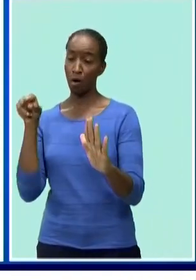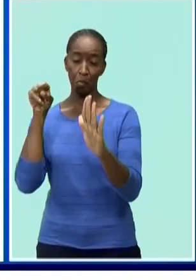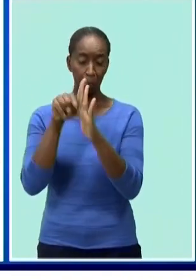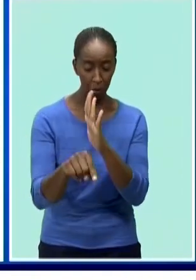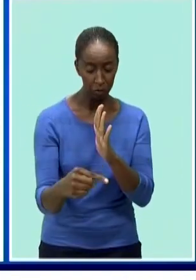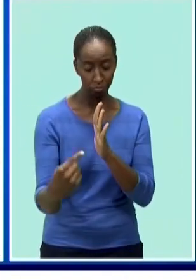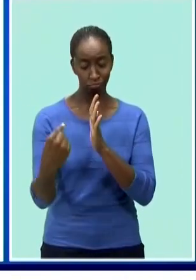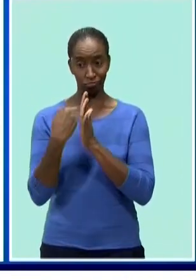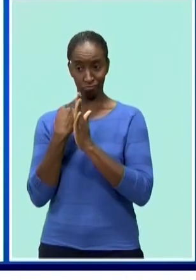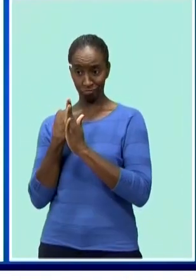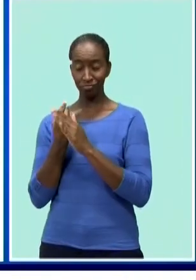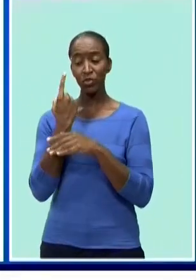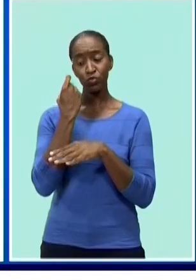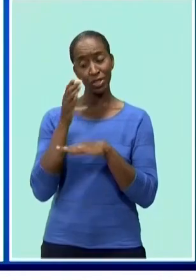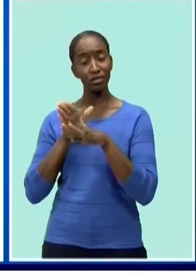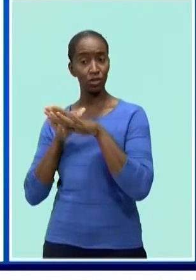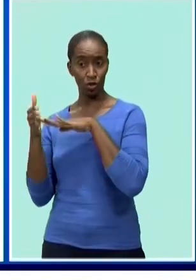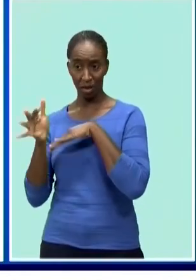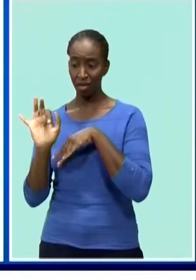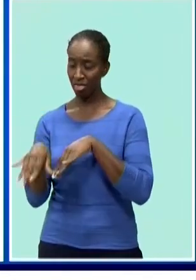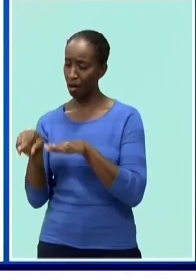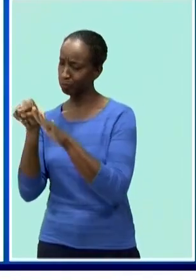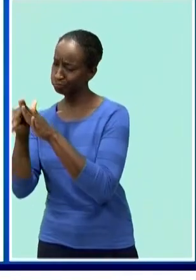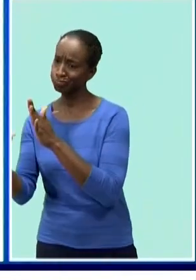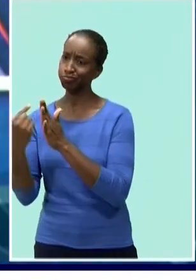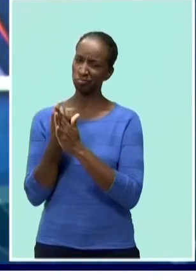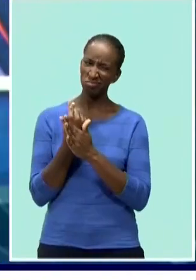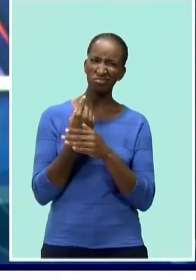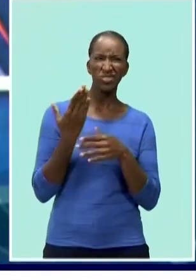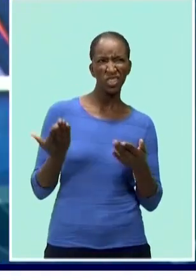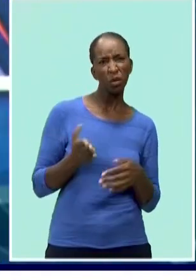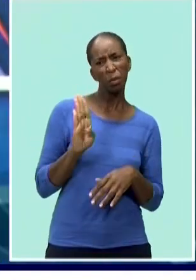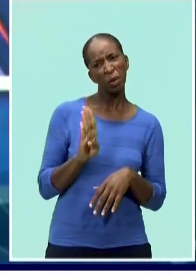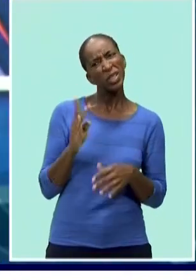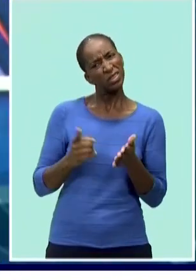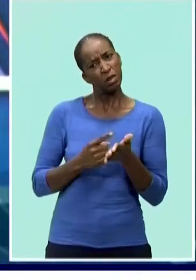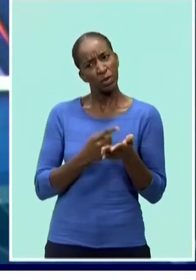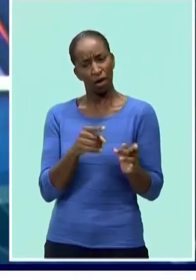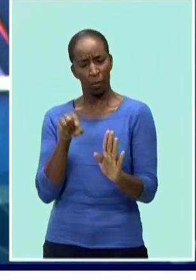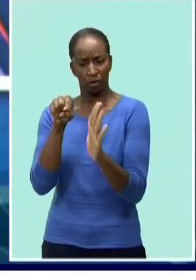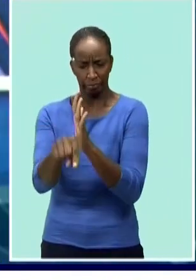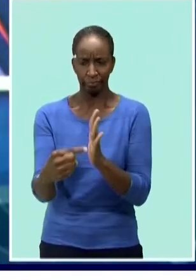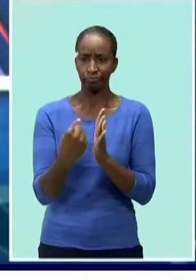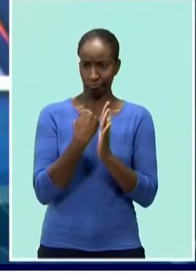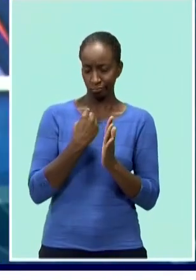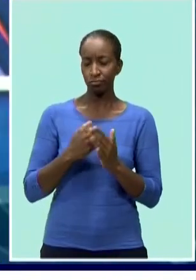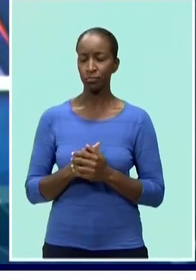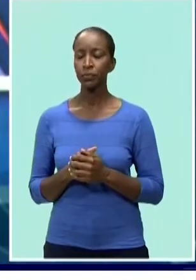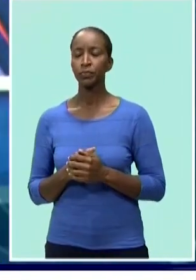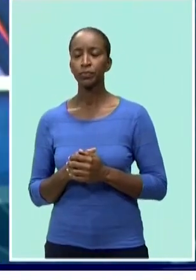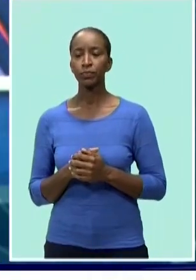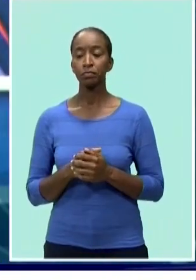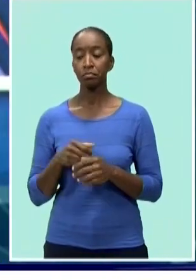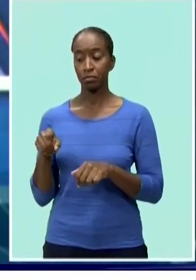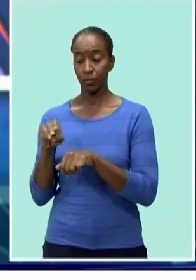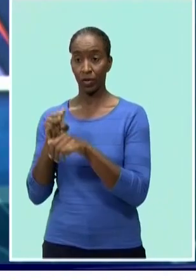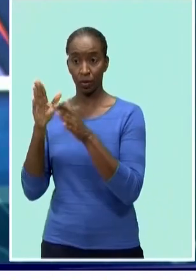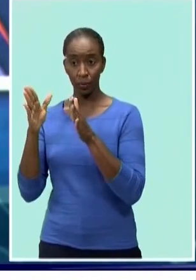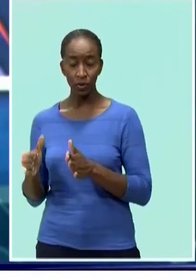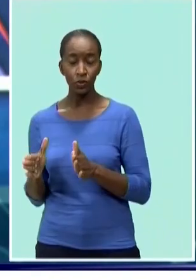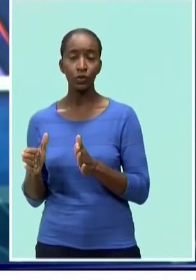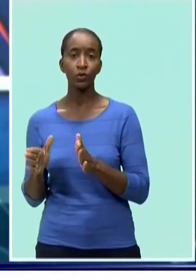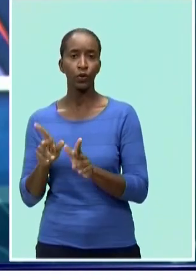murder-suicides. Barbados, to some extent, it happens every now and again. Meantime, Minister of People Empowerment and Elder Affairs Cynthia Ford